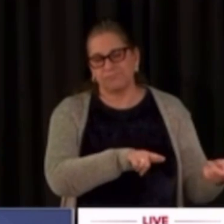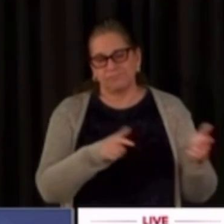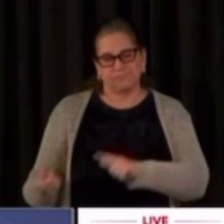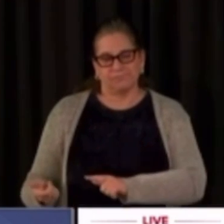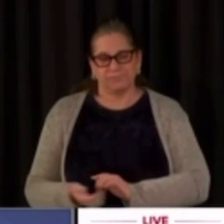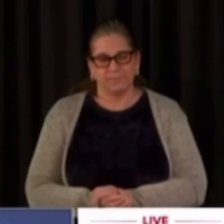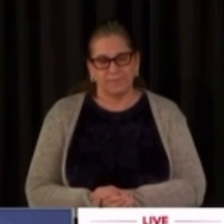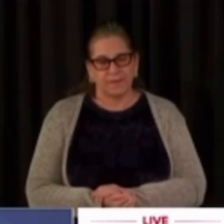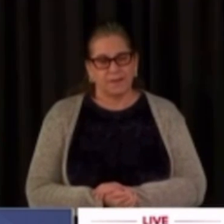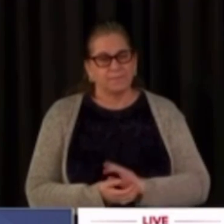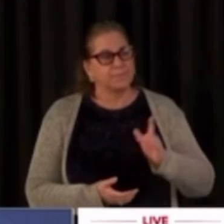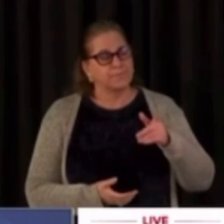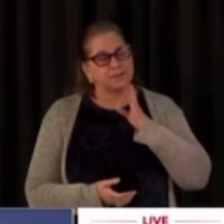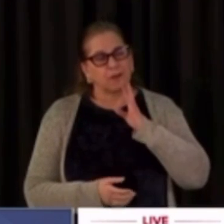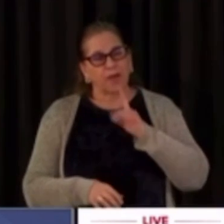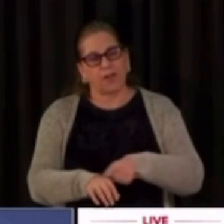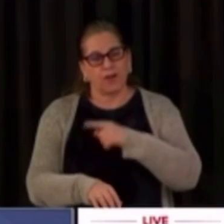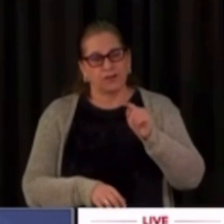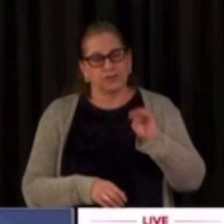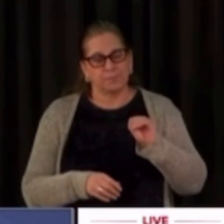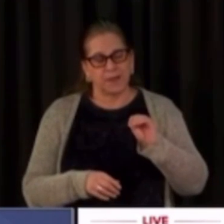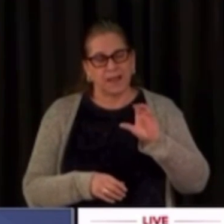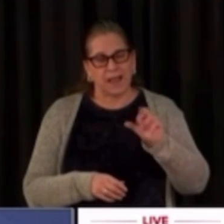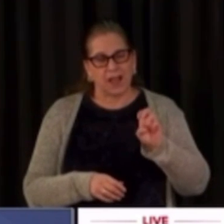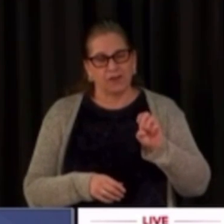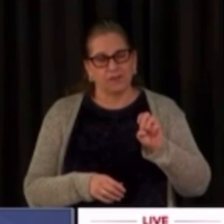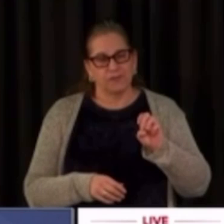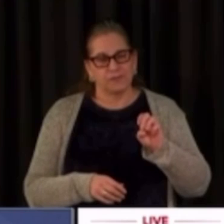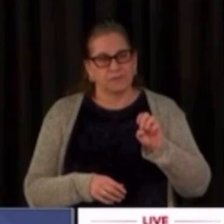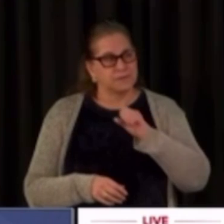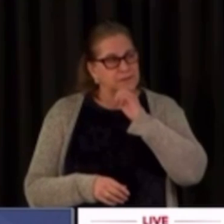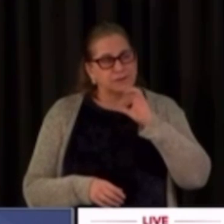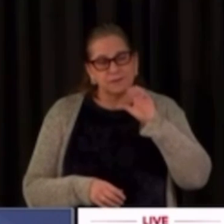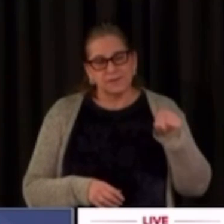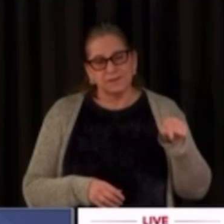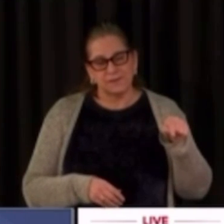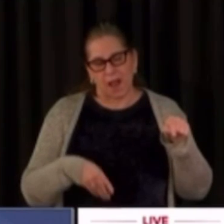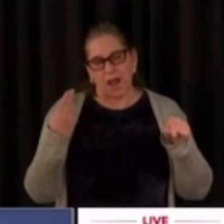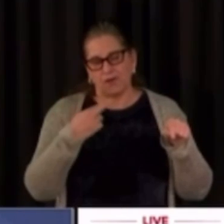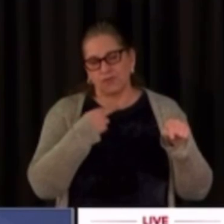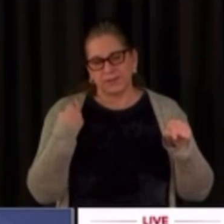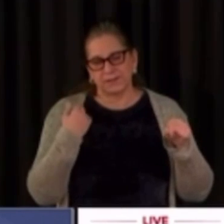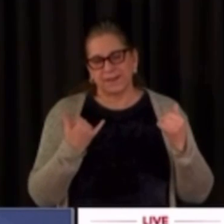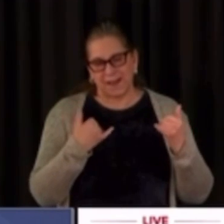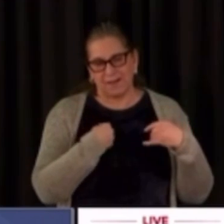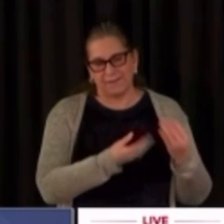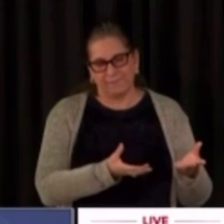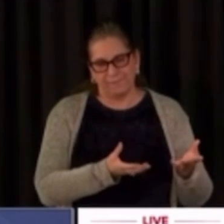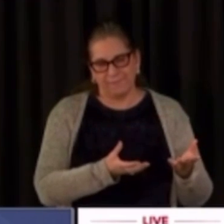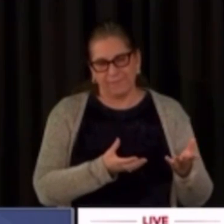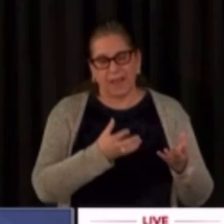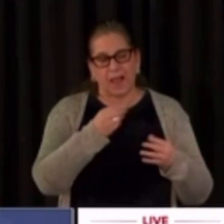death if they acquire the vaccine. We have demonstrated that in our data. And then the preservation of societal functions. Our